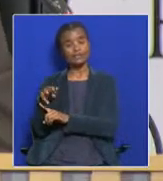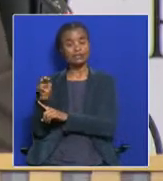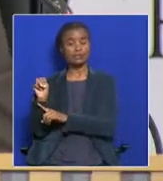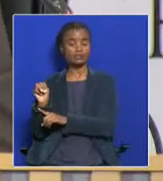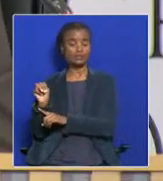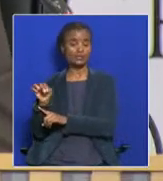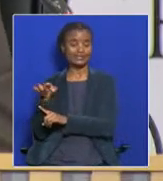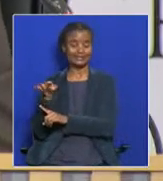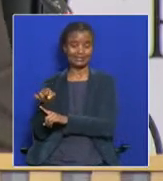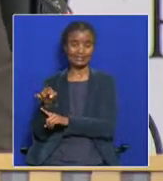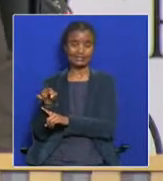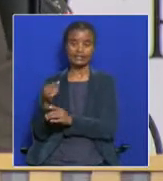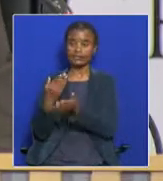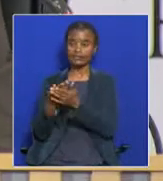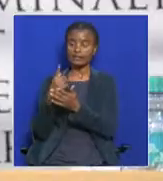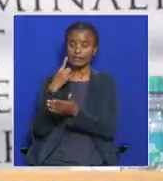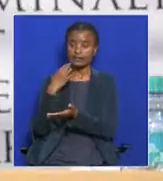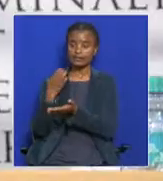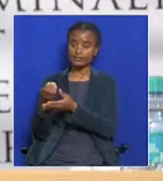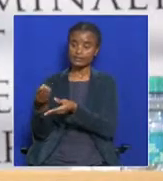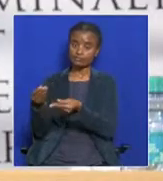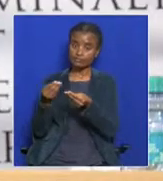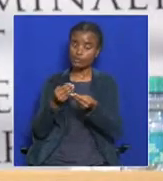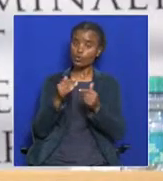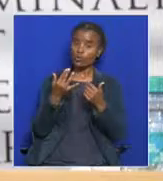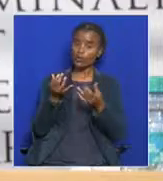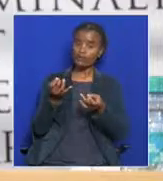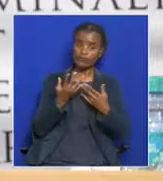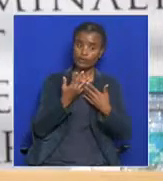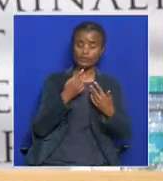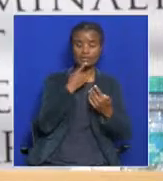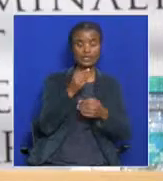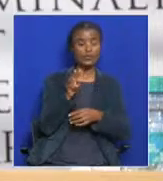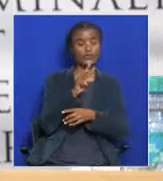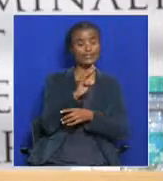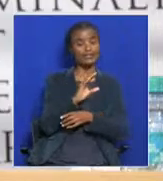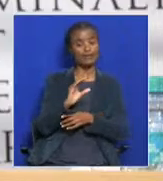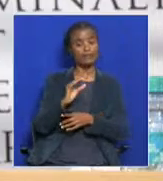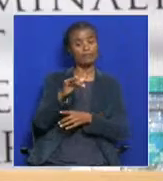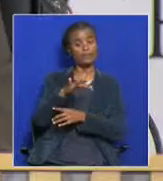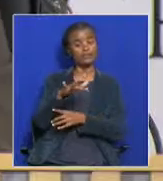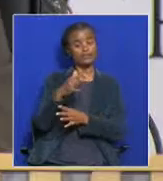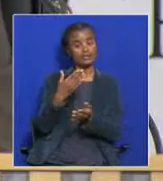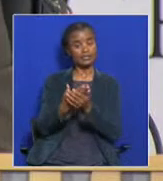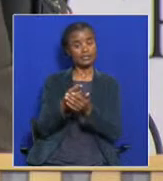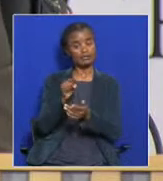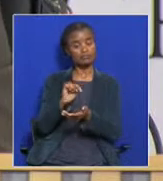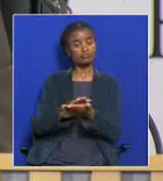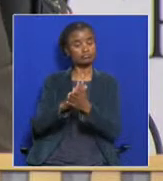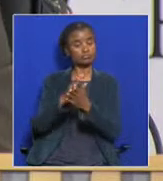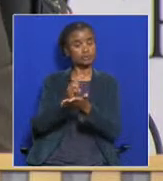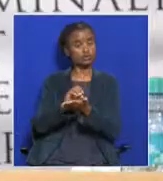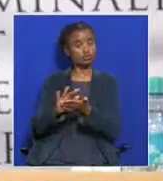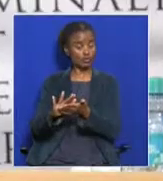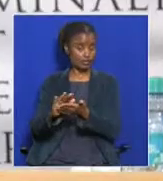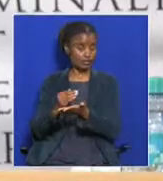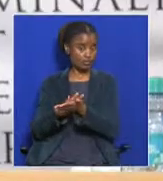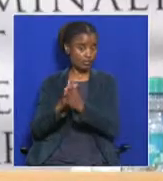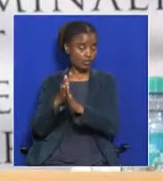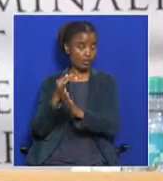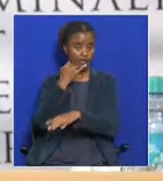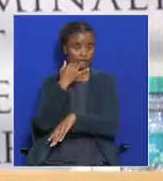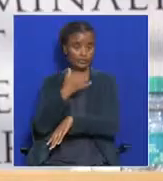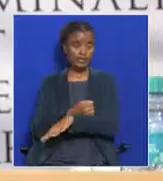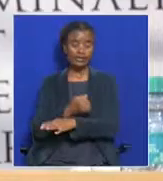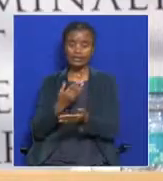If they directed us to say, Western Cape's got a place for your disposal, you may take it there. That would have been okay. So But technically, you say you are